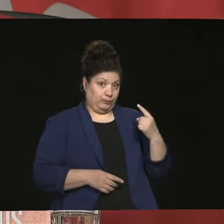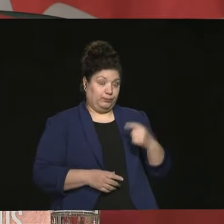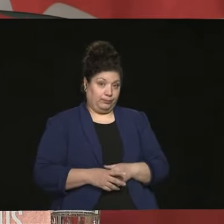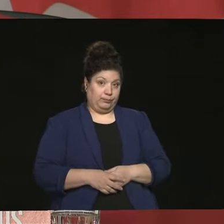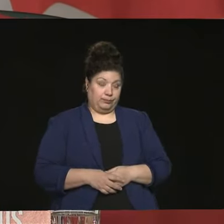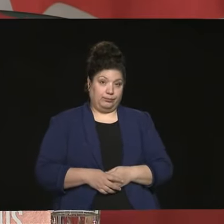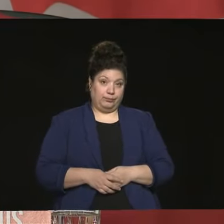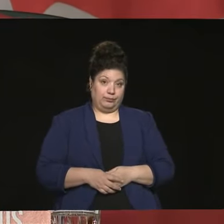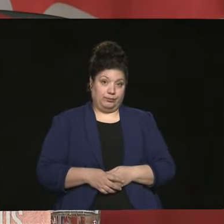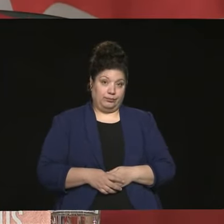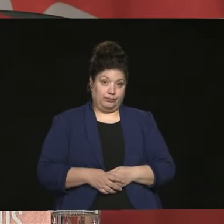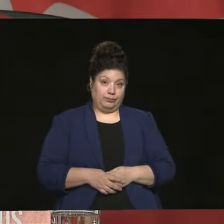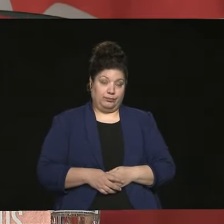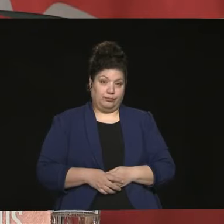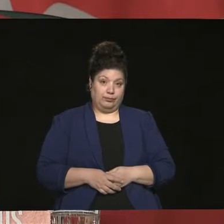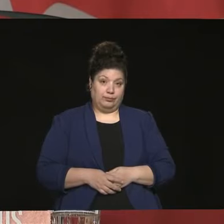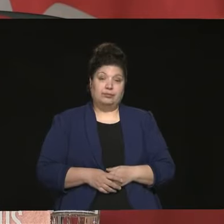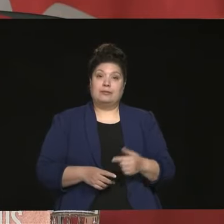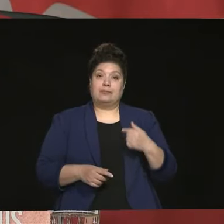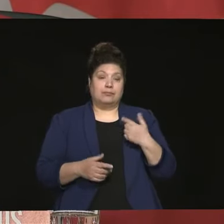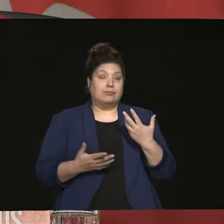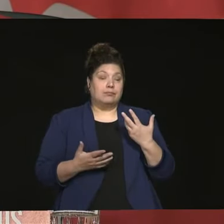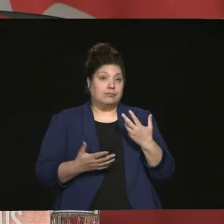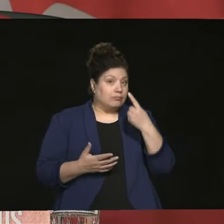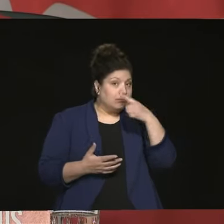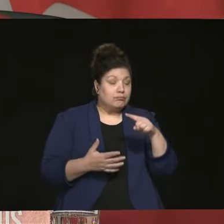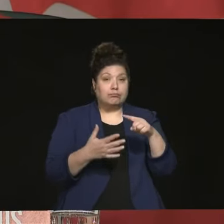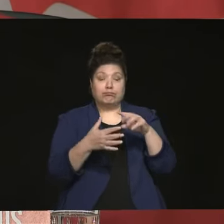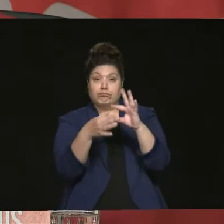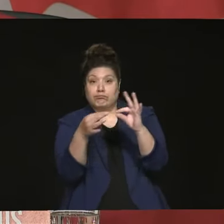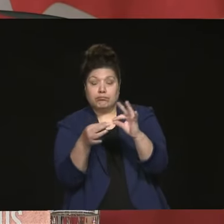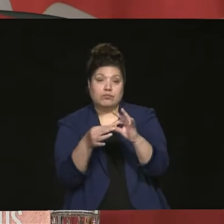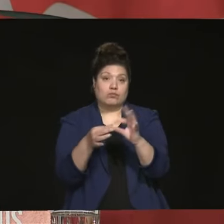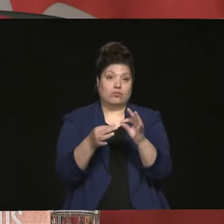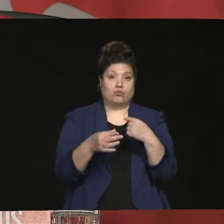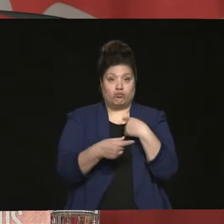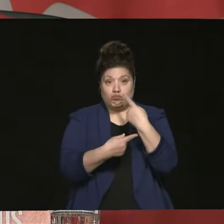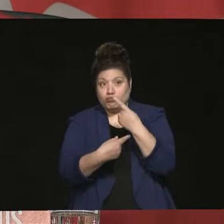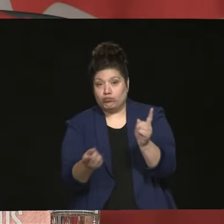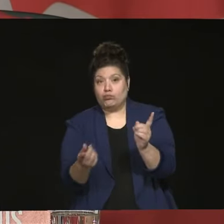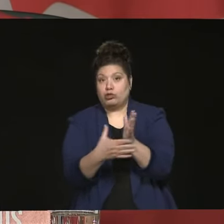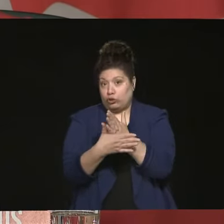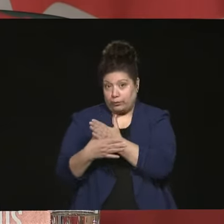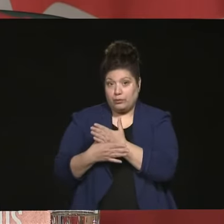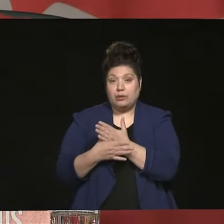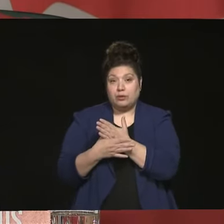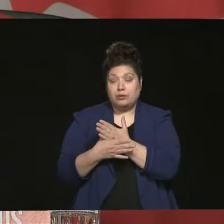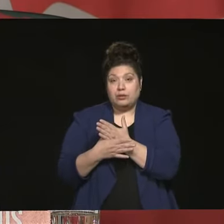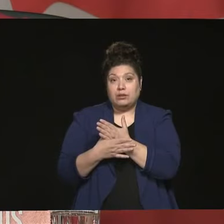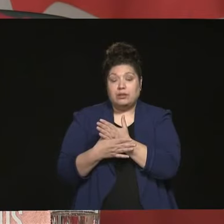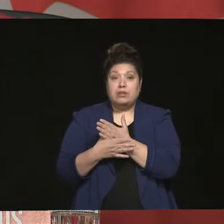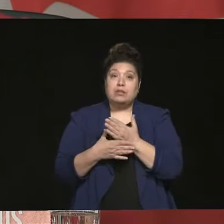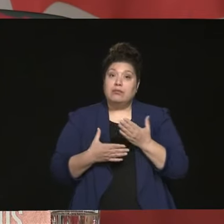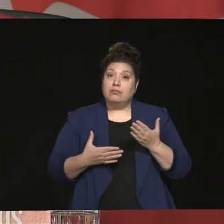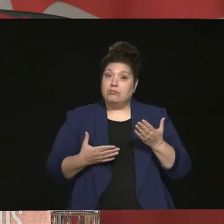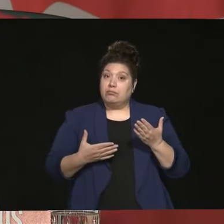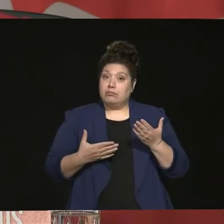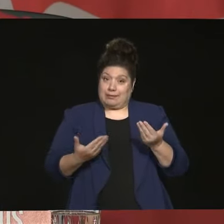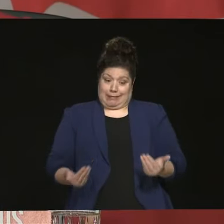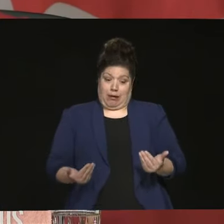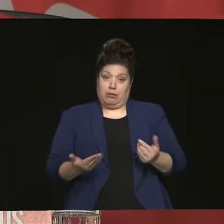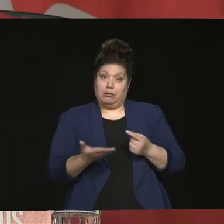happy to share with you and with Canadians that we are even as we speak, just over the past couple